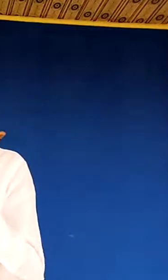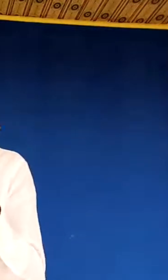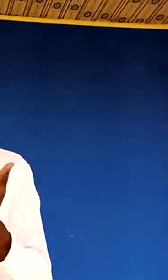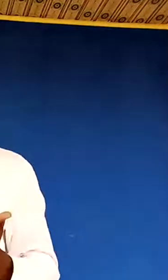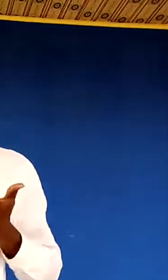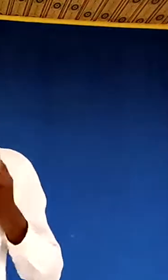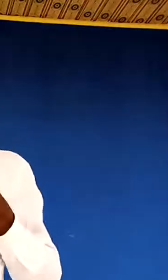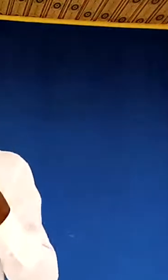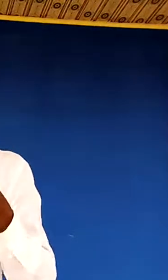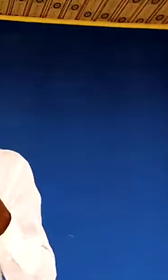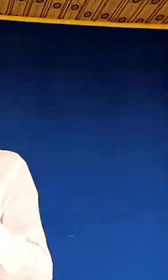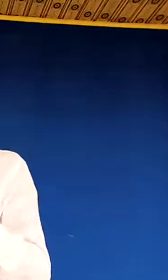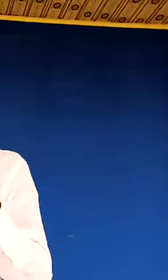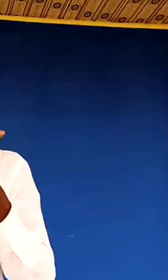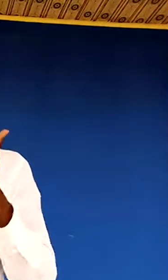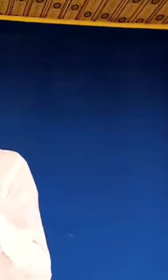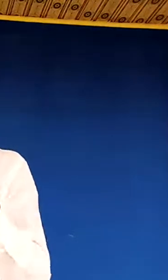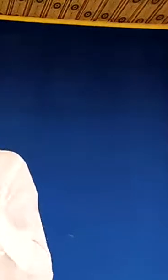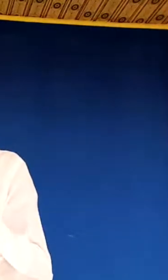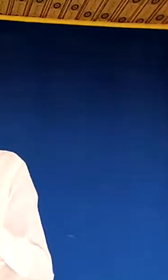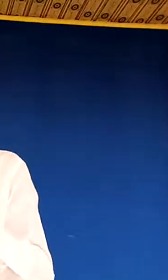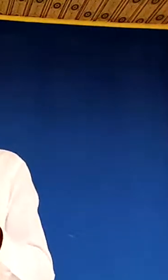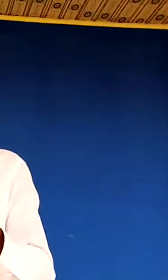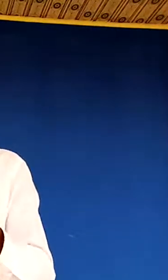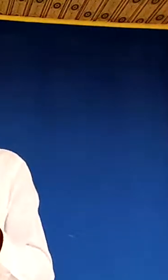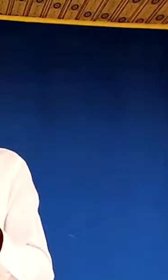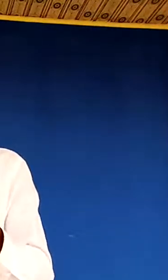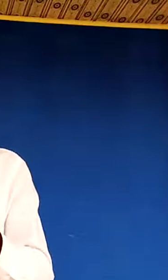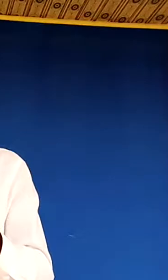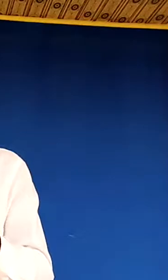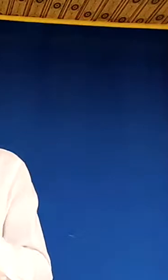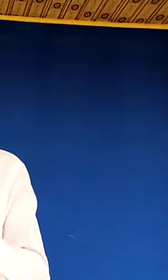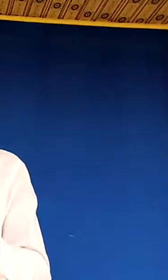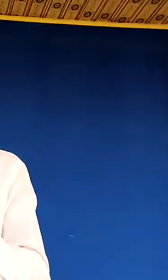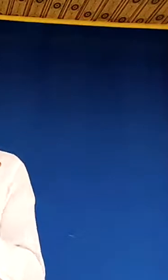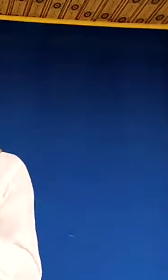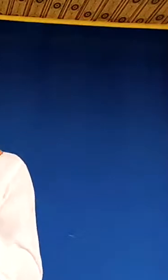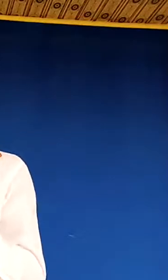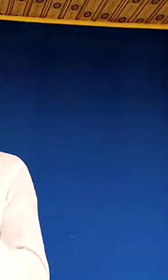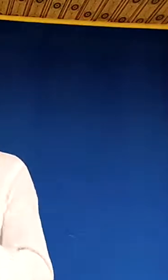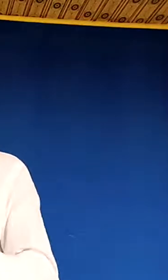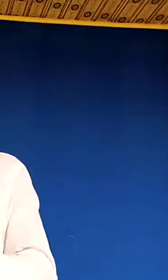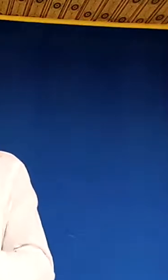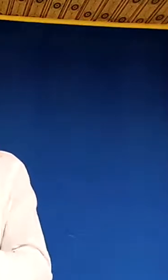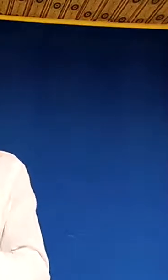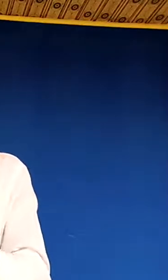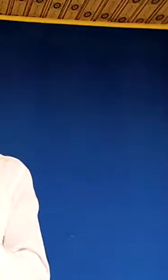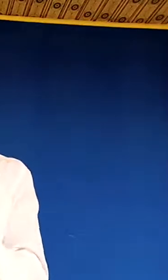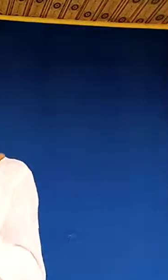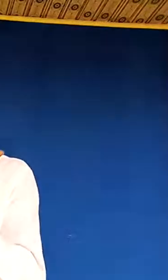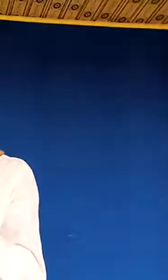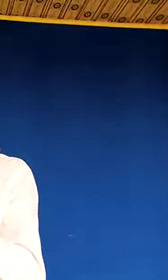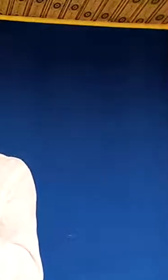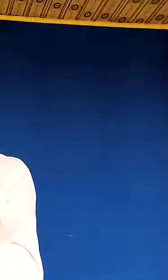Dr. J is going to be with us. Dr. J is a medical doctor. She's an obstetrician and gynecologist. She